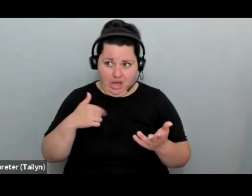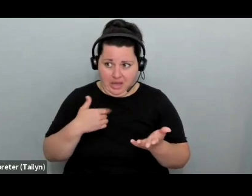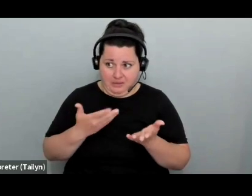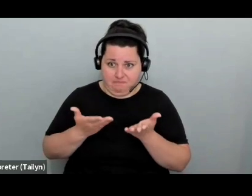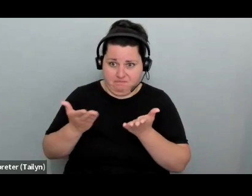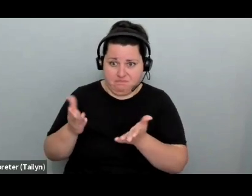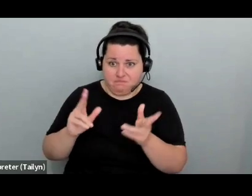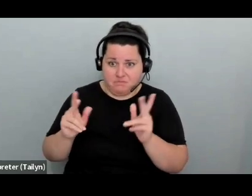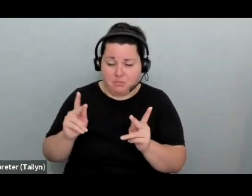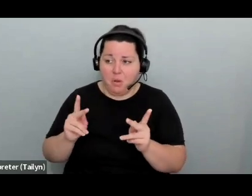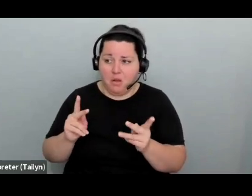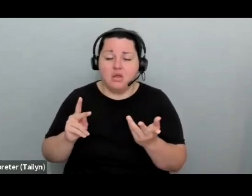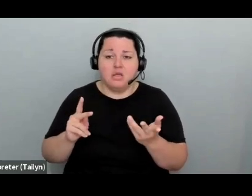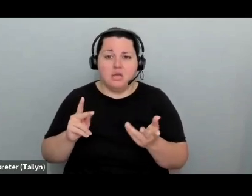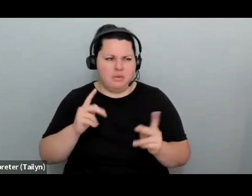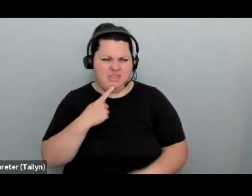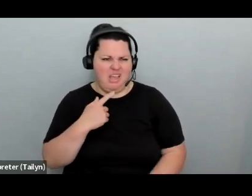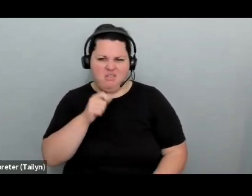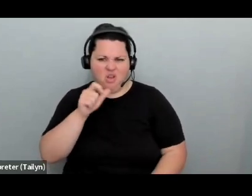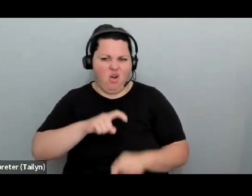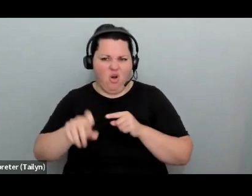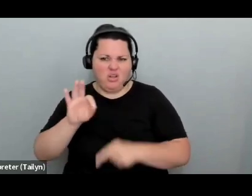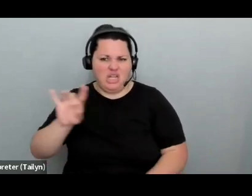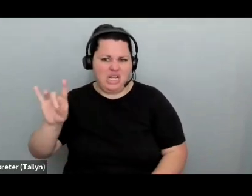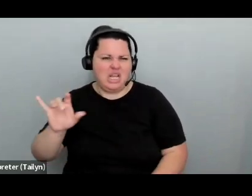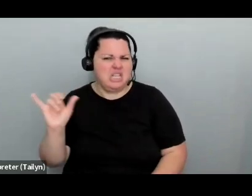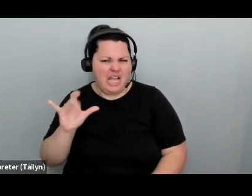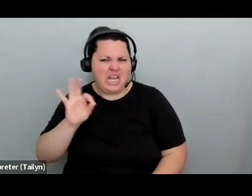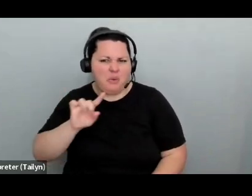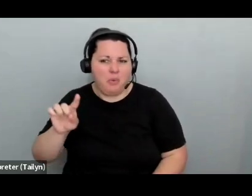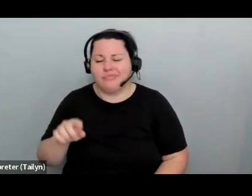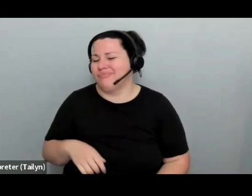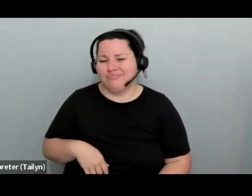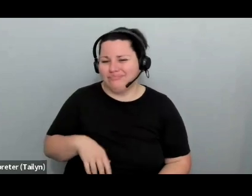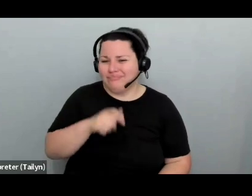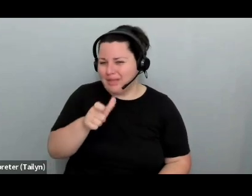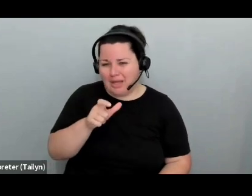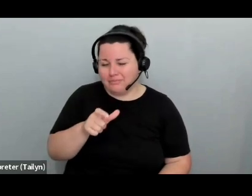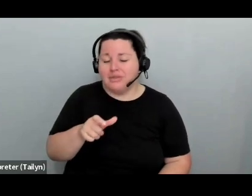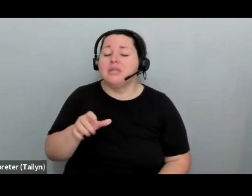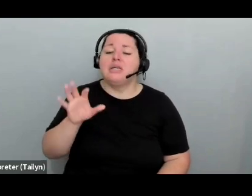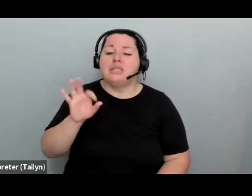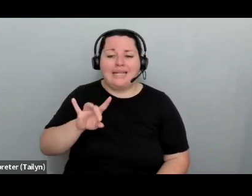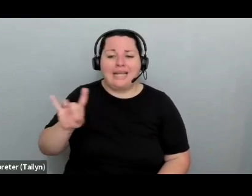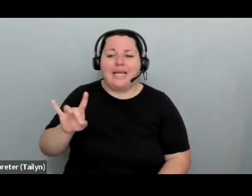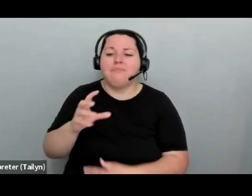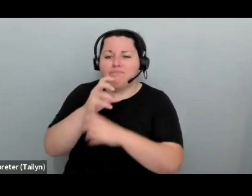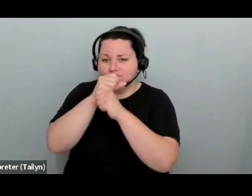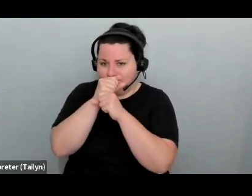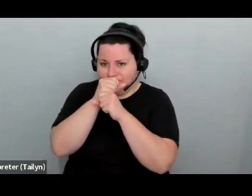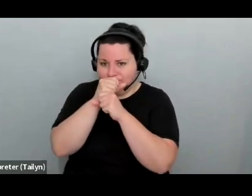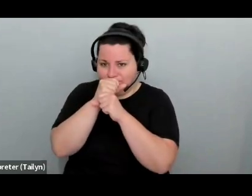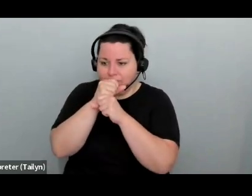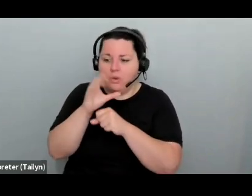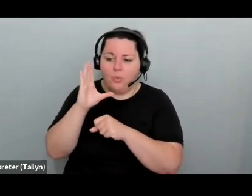they say, no, I'm not calling 988, it's like 911. No, it's not. It is confidential. They will connect you